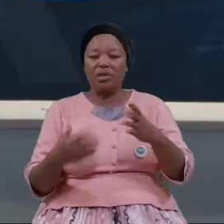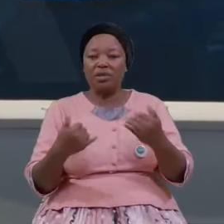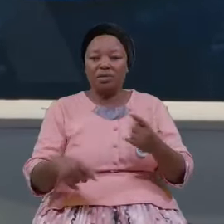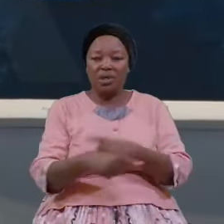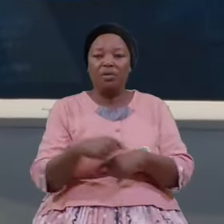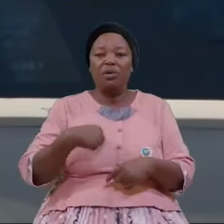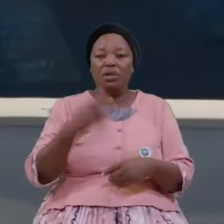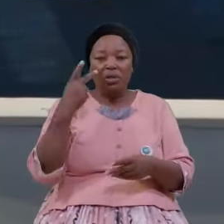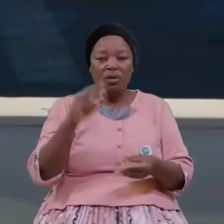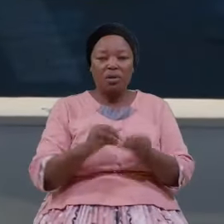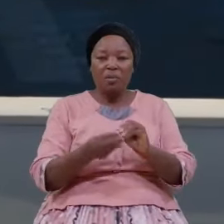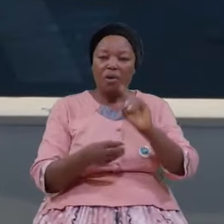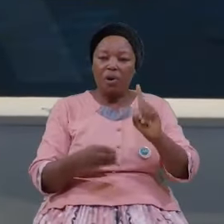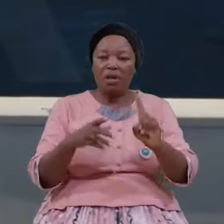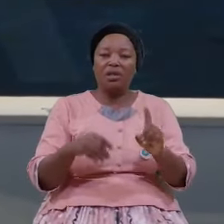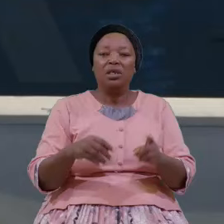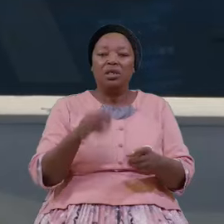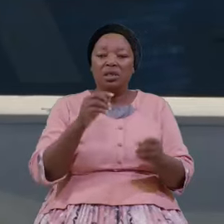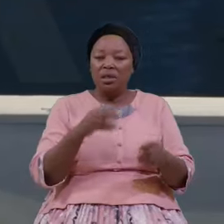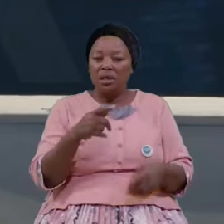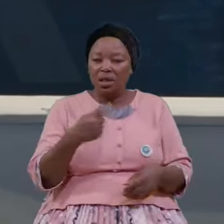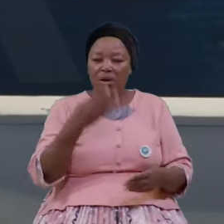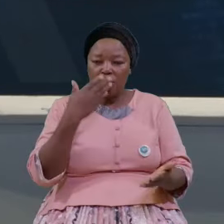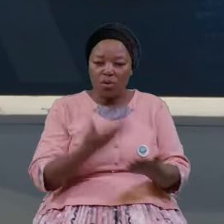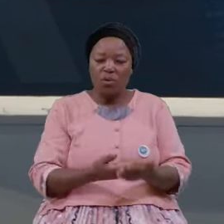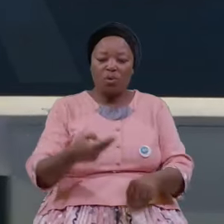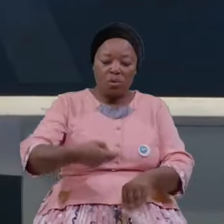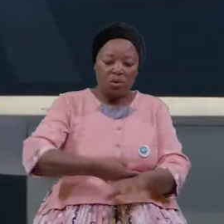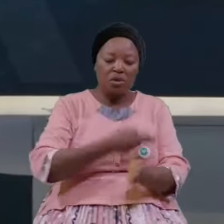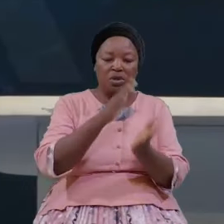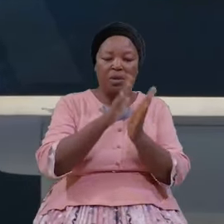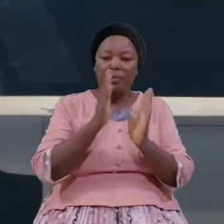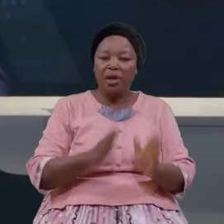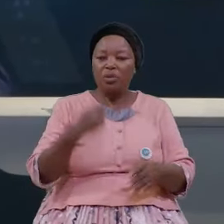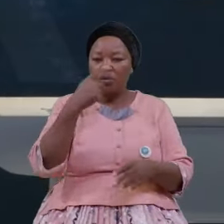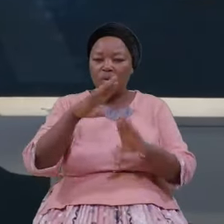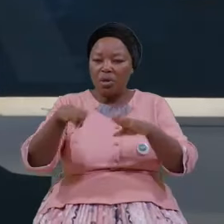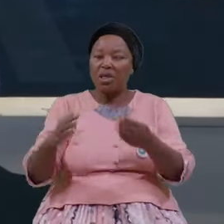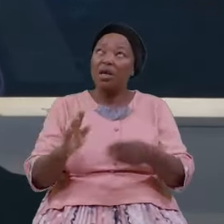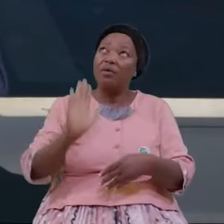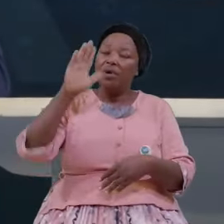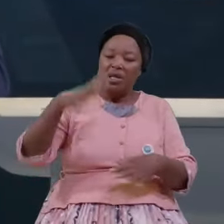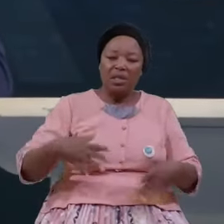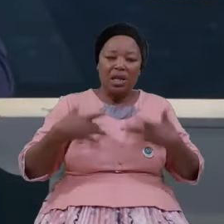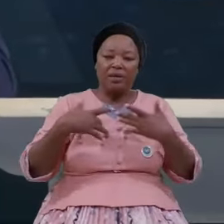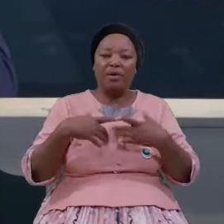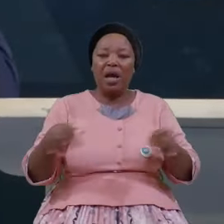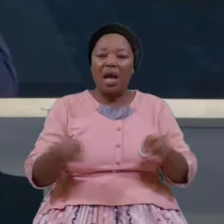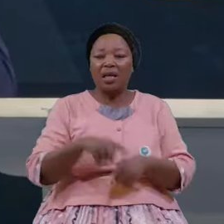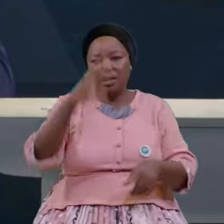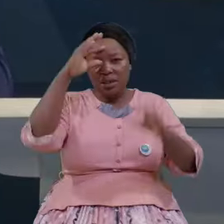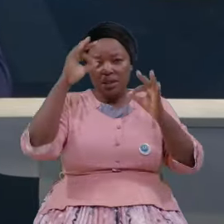shepherd who gave his life as determined. As it has